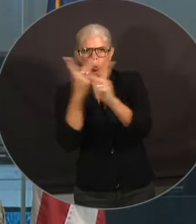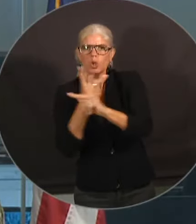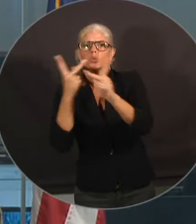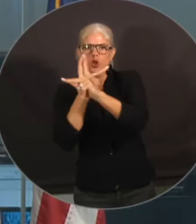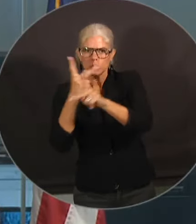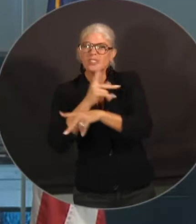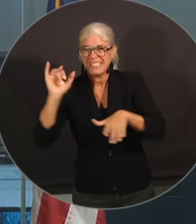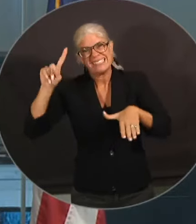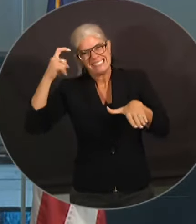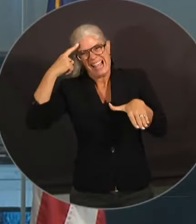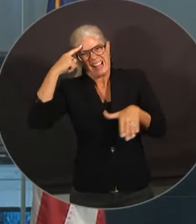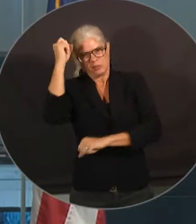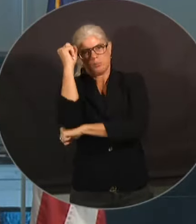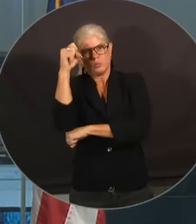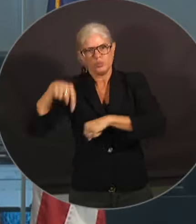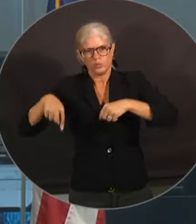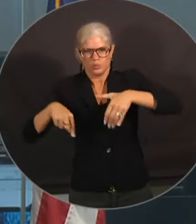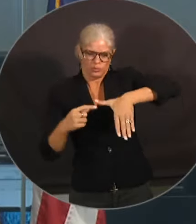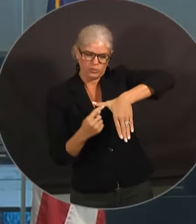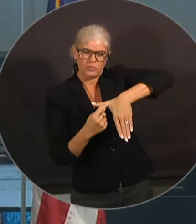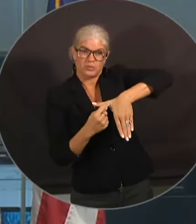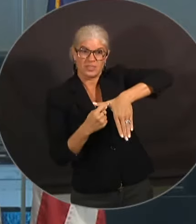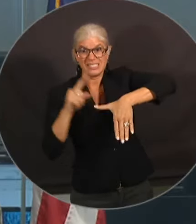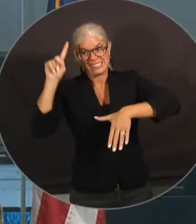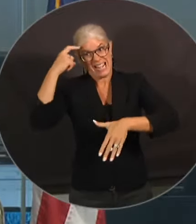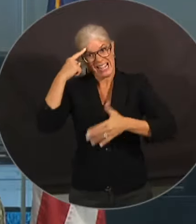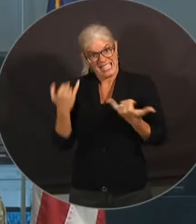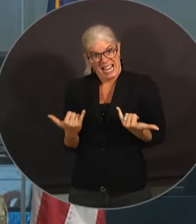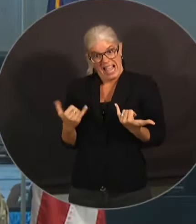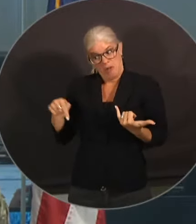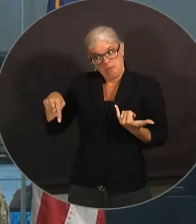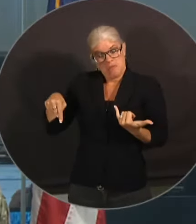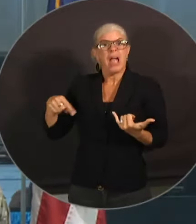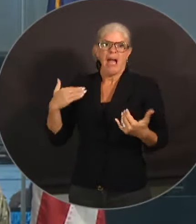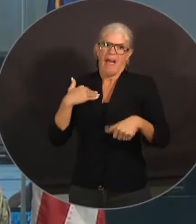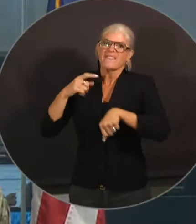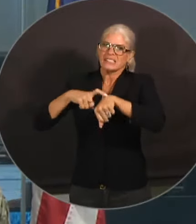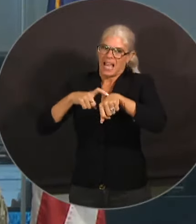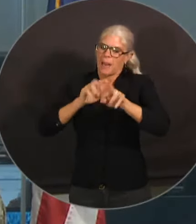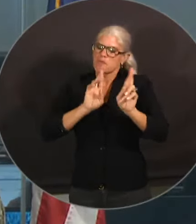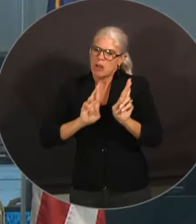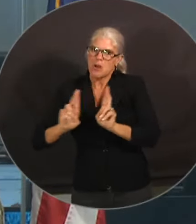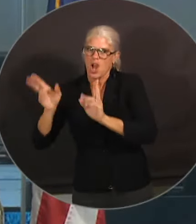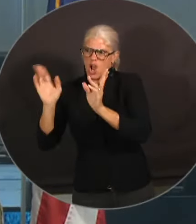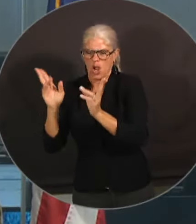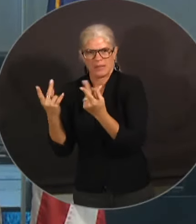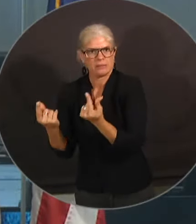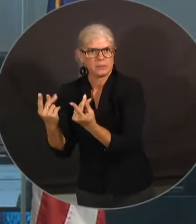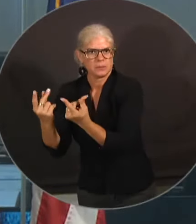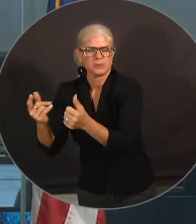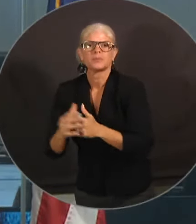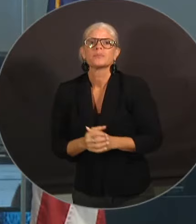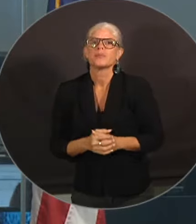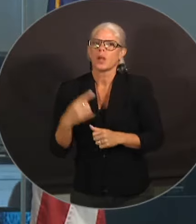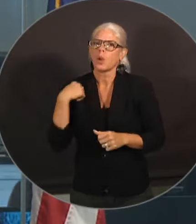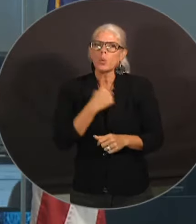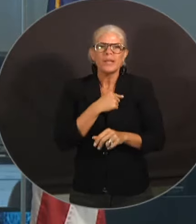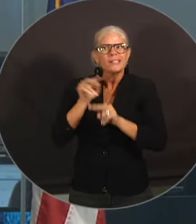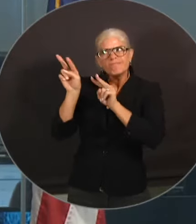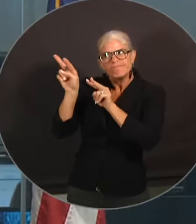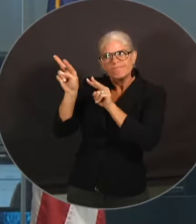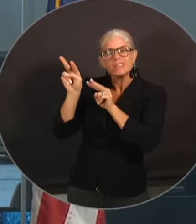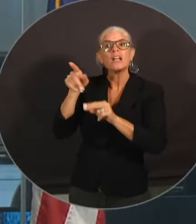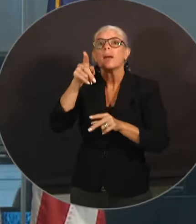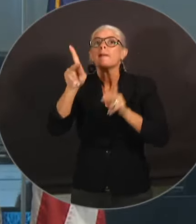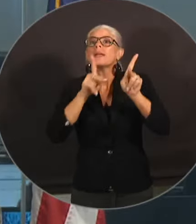region, you still have time to execute that plan. You do have time to heed the call of your local officials if they're telling you to